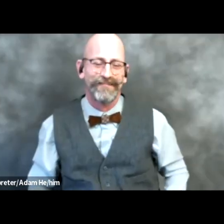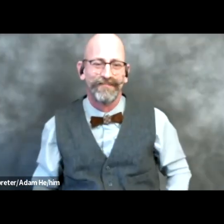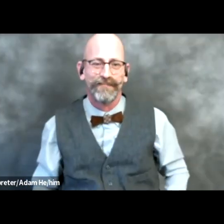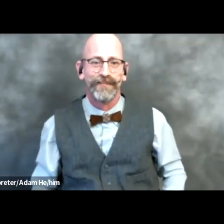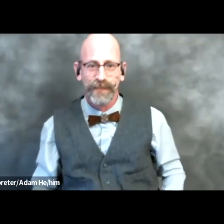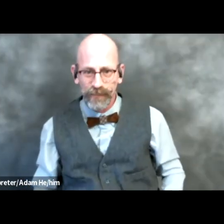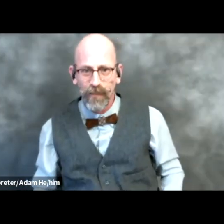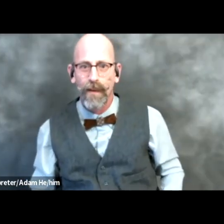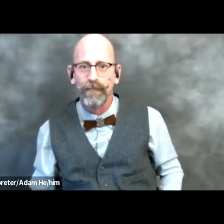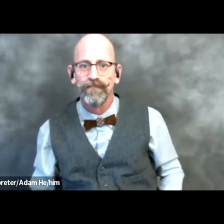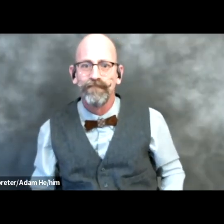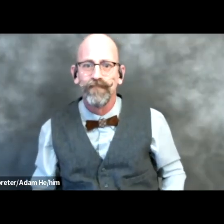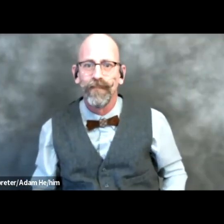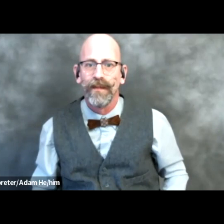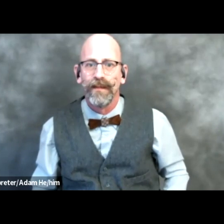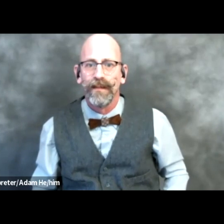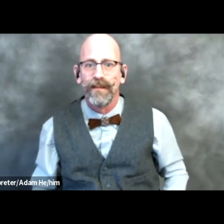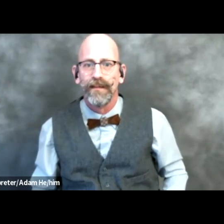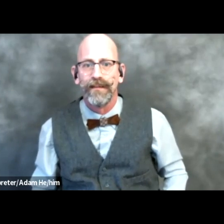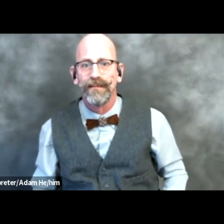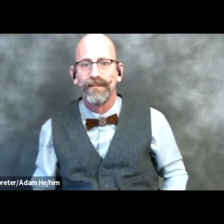Here we go.